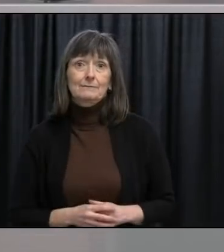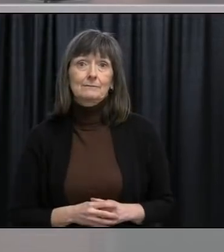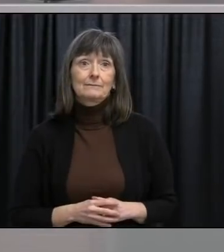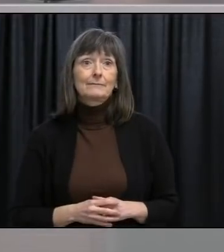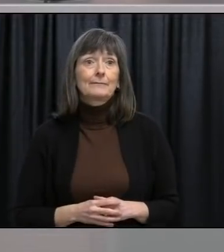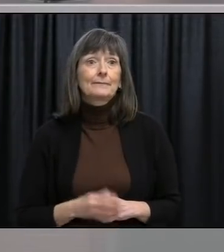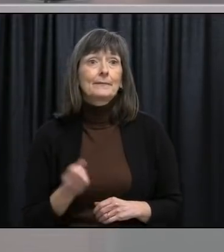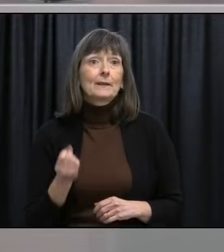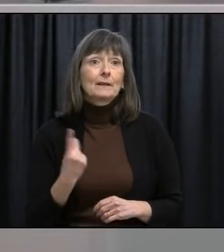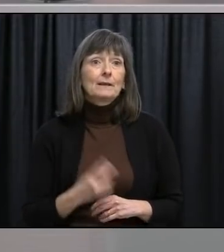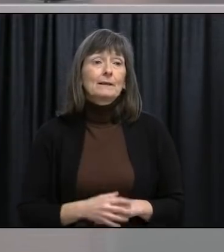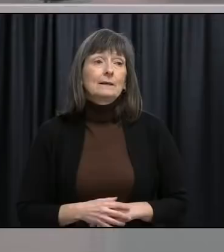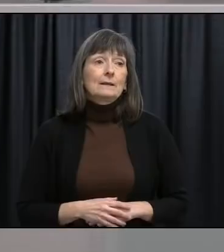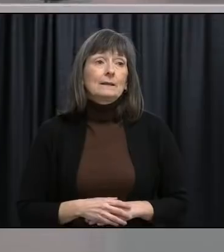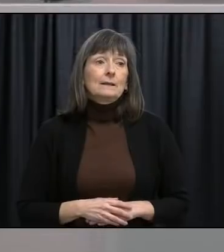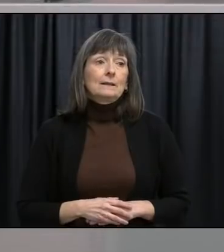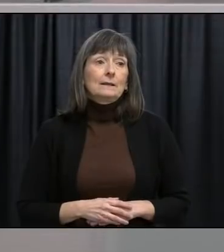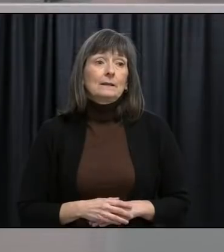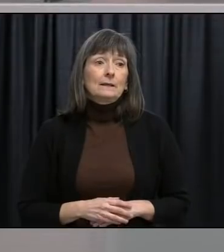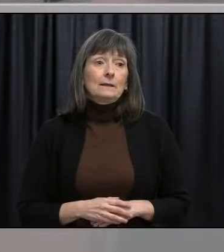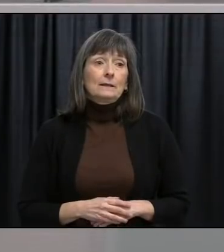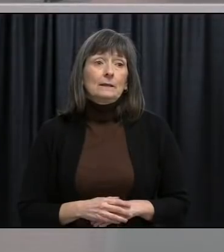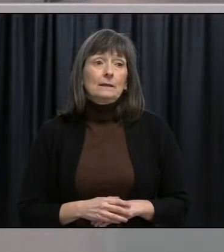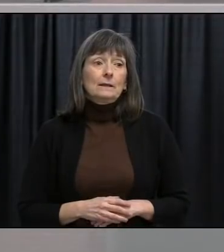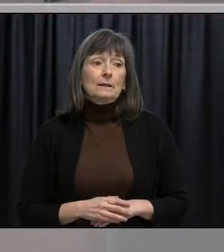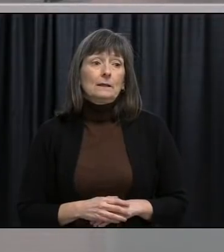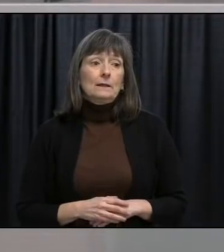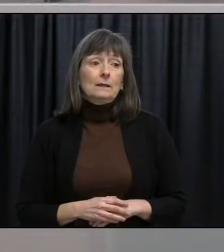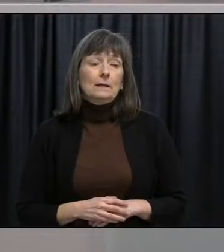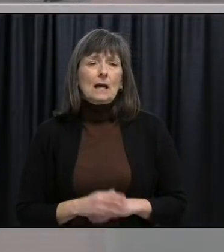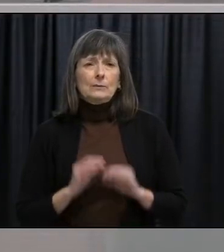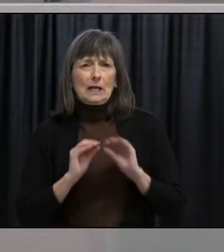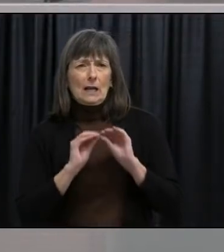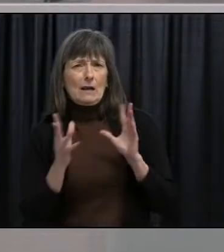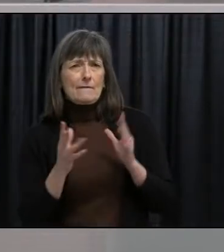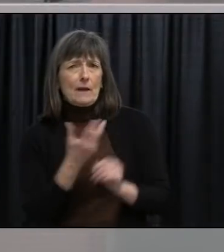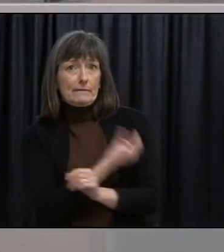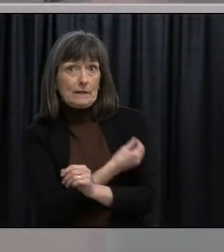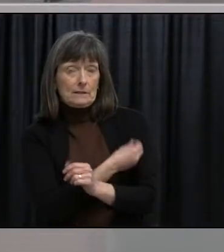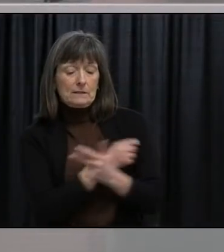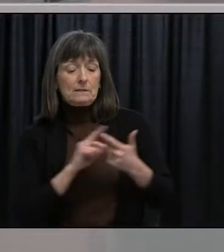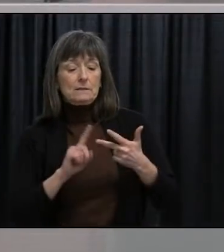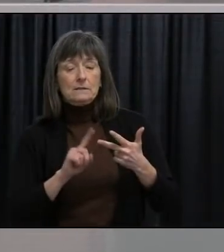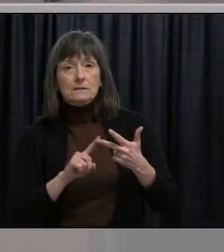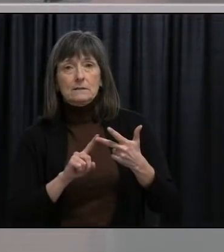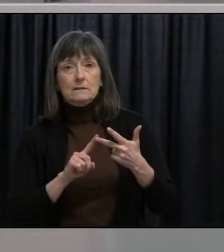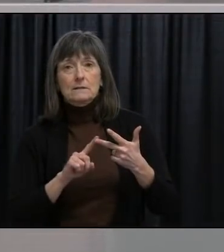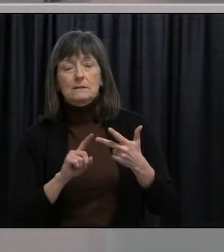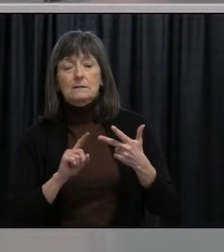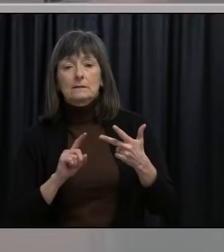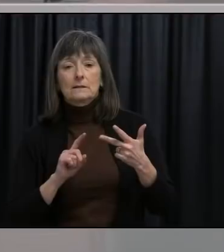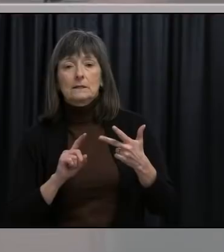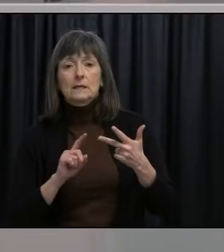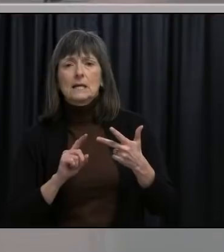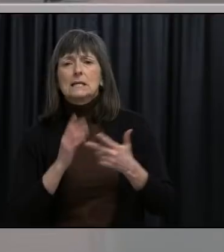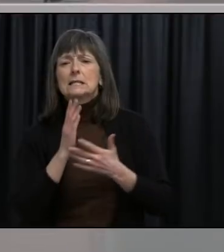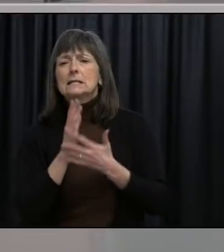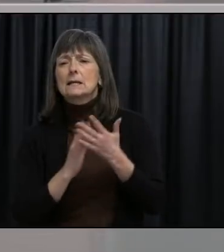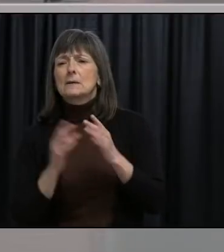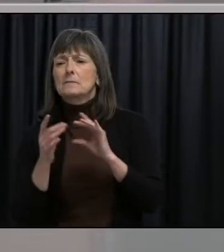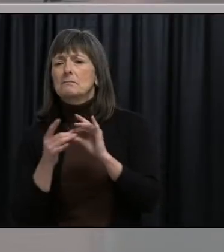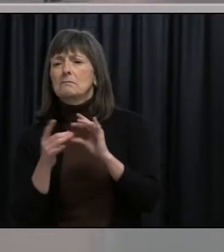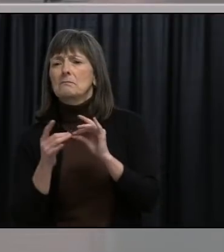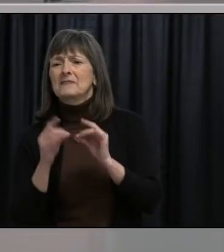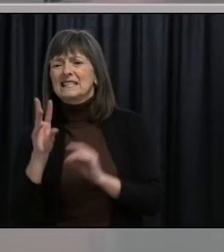Okay. And I wanted to clarify with AstraZeneca. We've had a few people who said at 60%